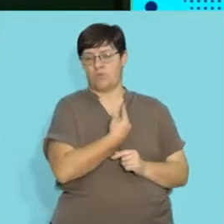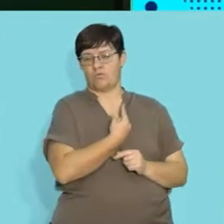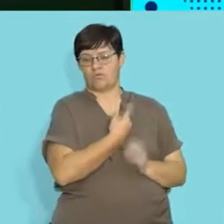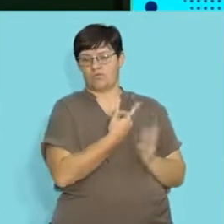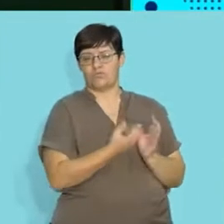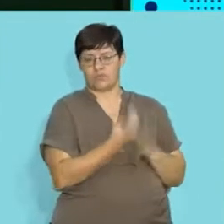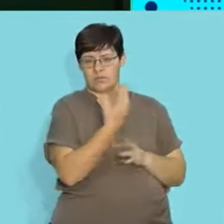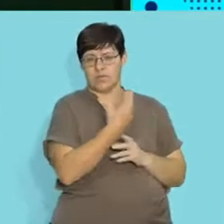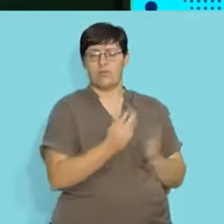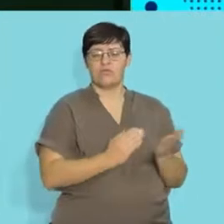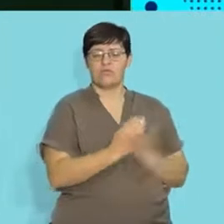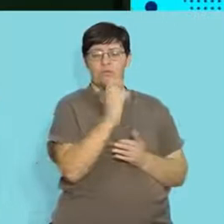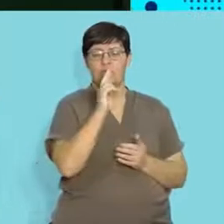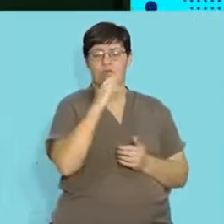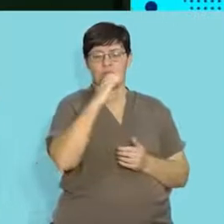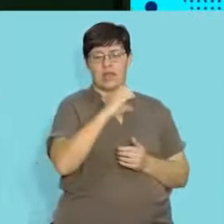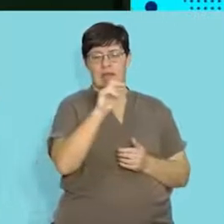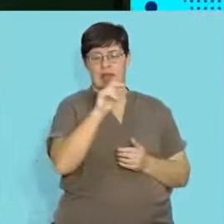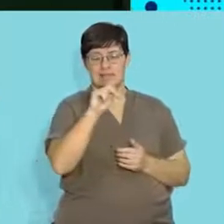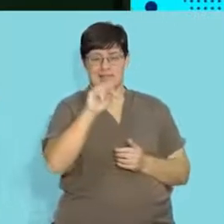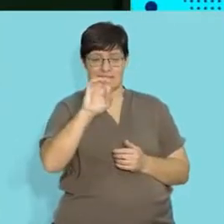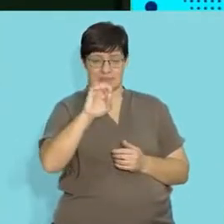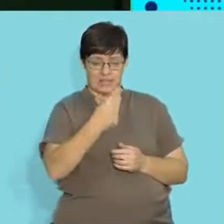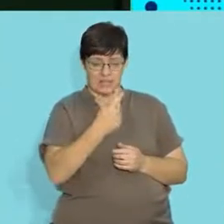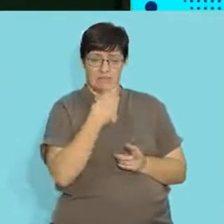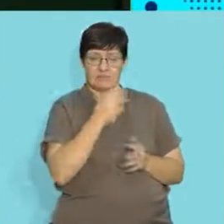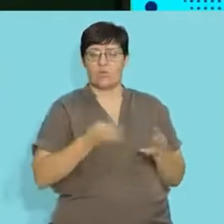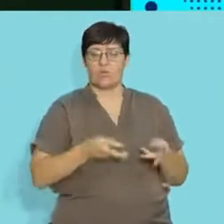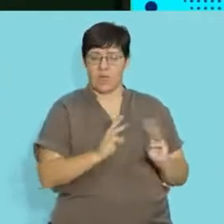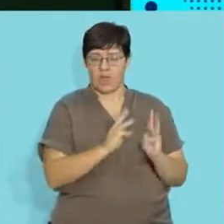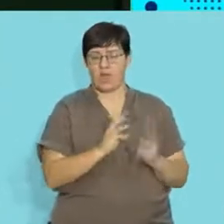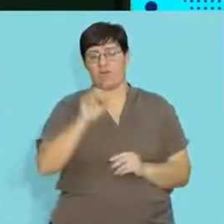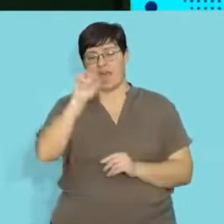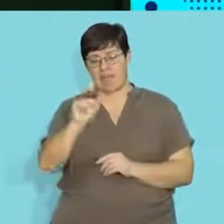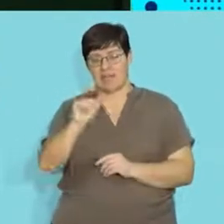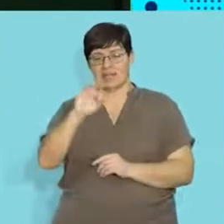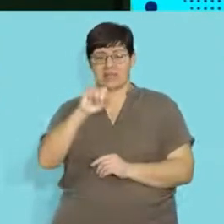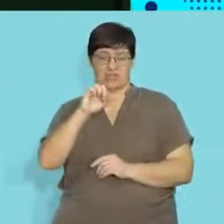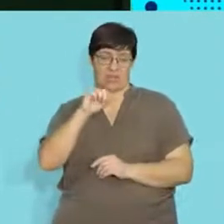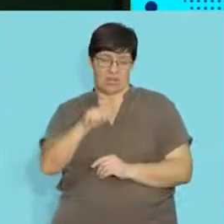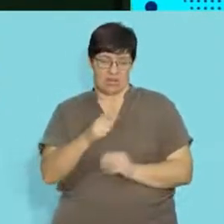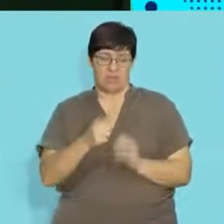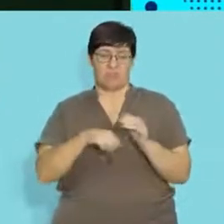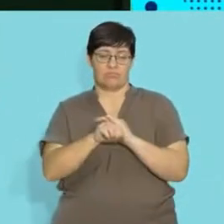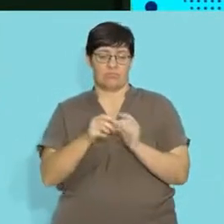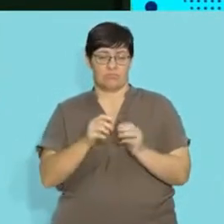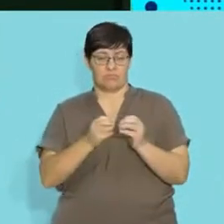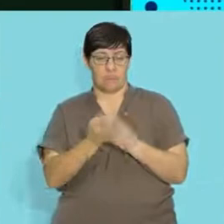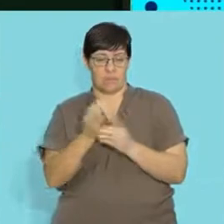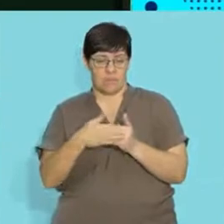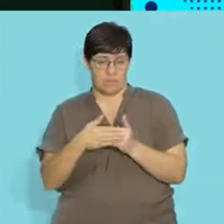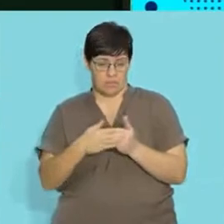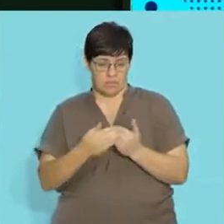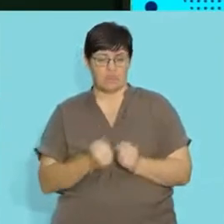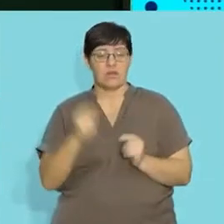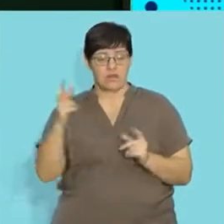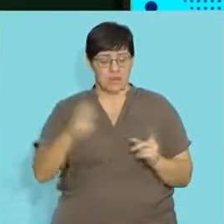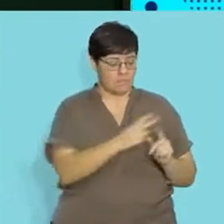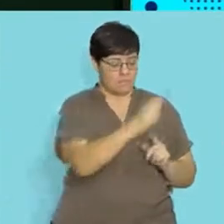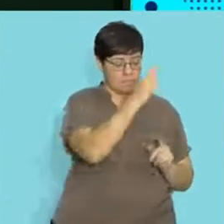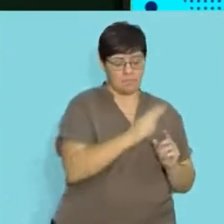asexually by what we call cutting, and we've looked at cutting as a mechanism of asexual reproduction. Farmers often use